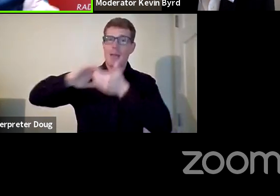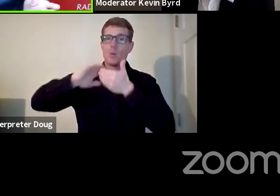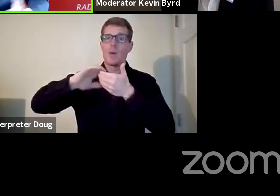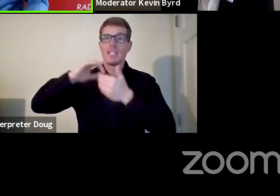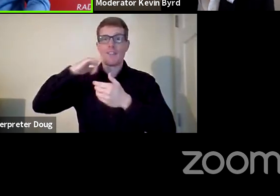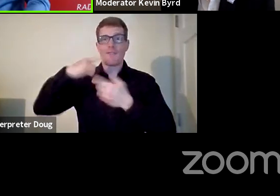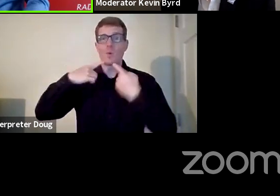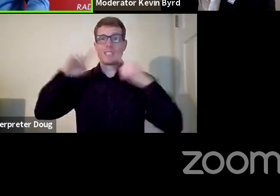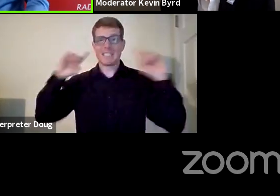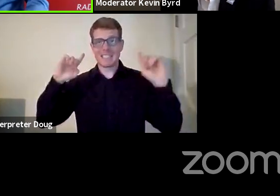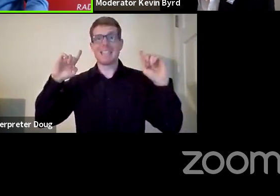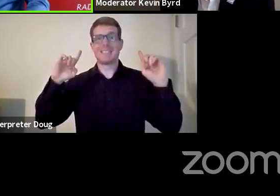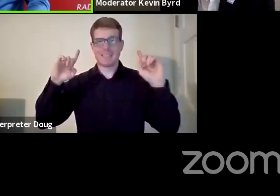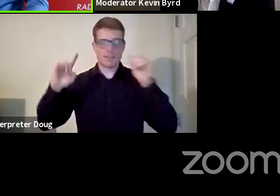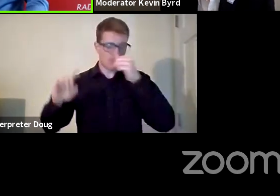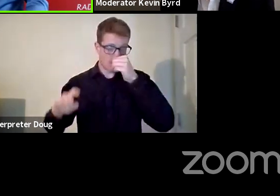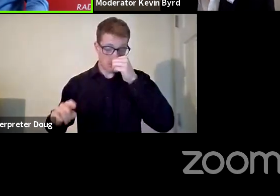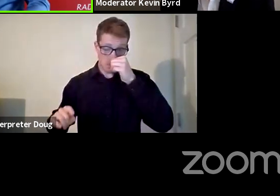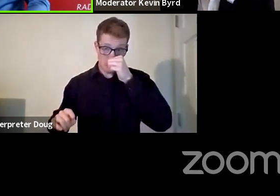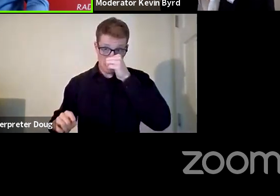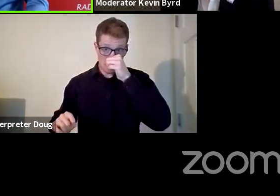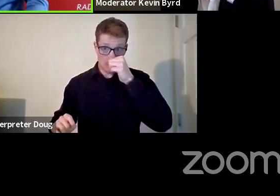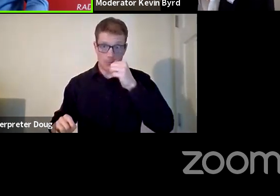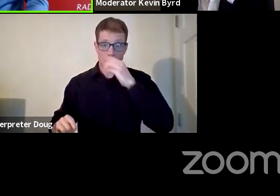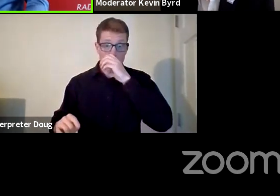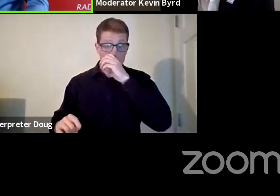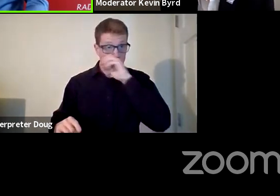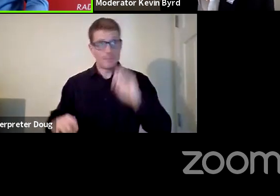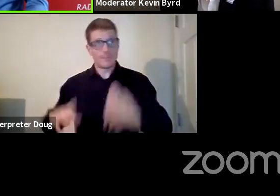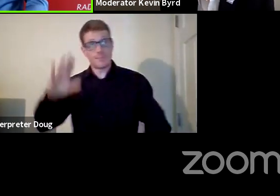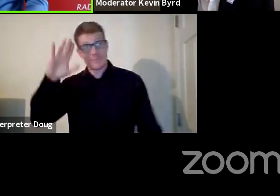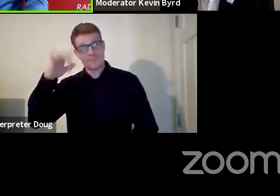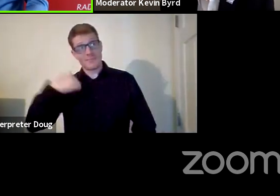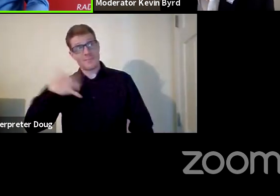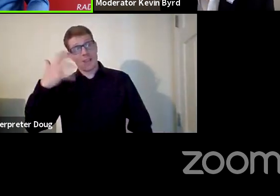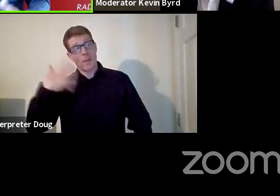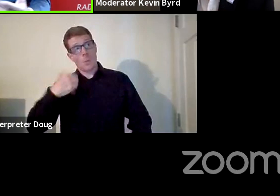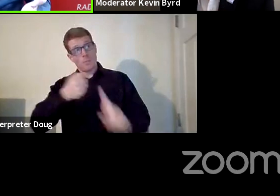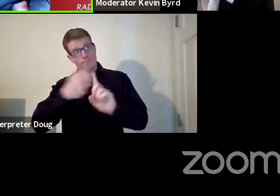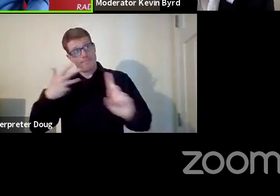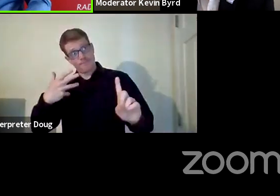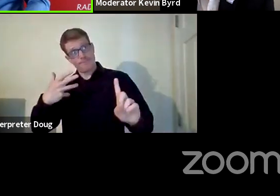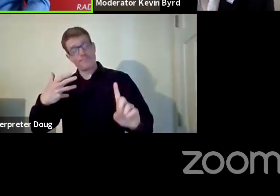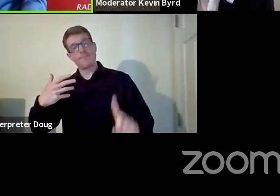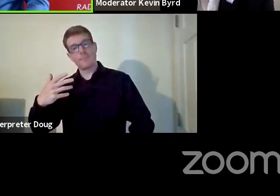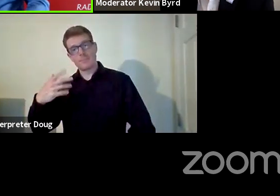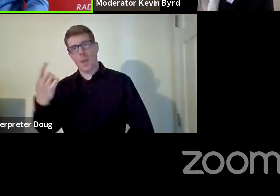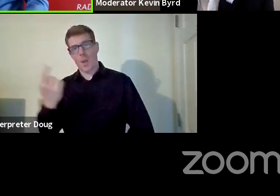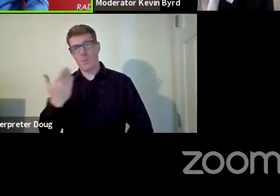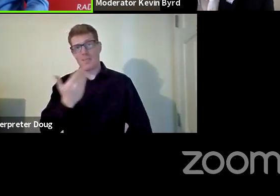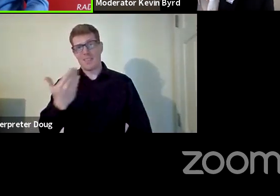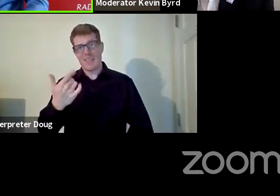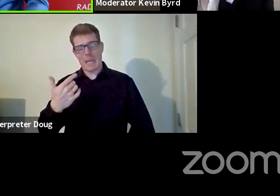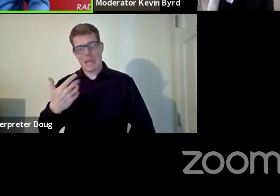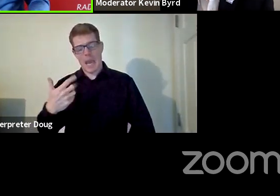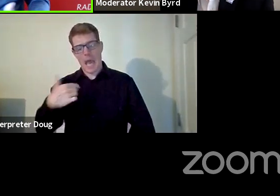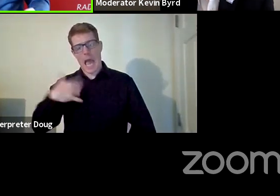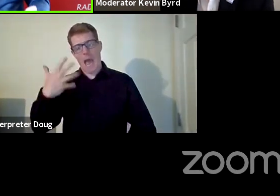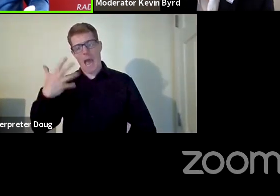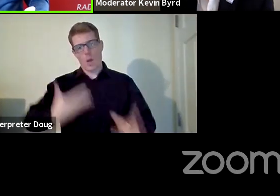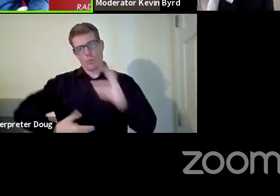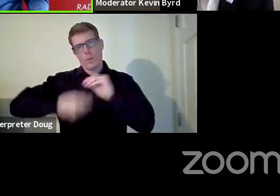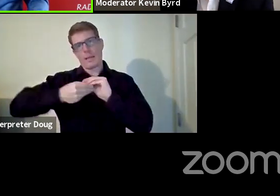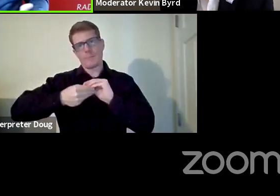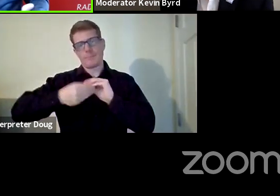I would echo the sentiments of my colleagues. The only thing that I would mention, going back to the New River Health District, being able to